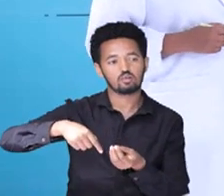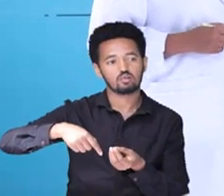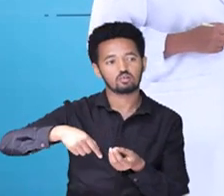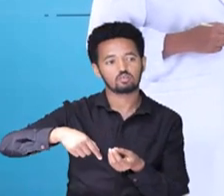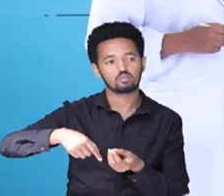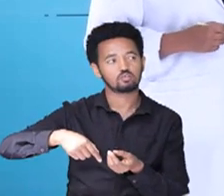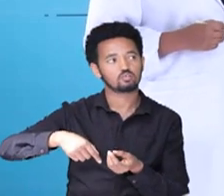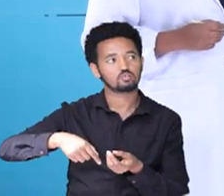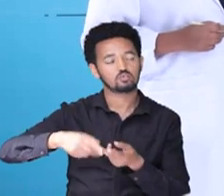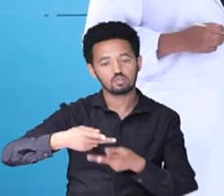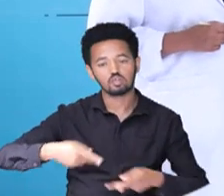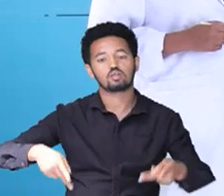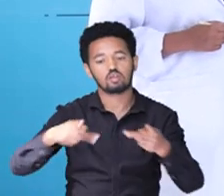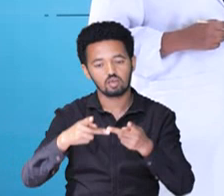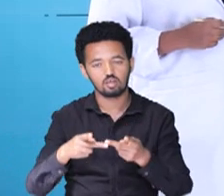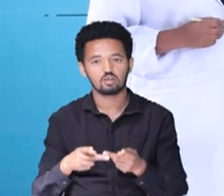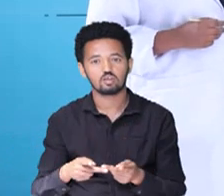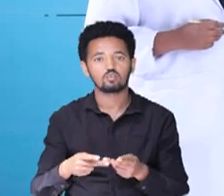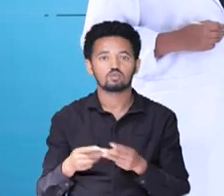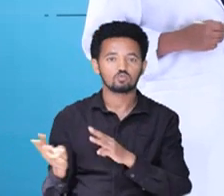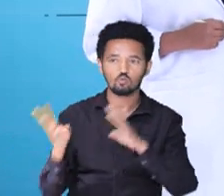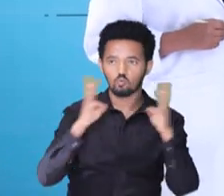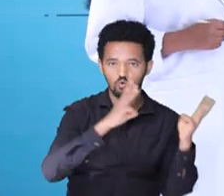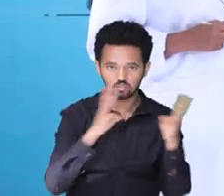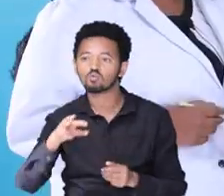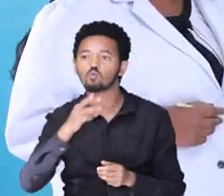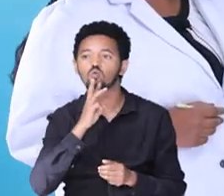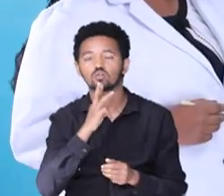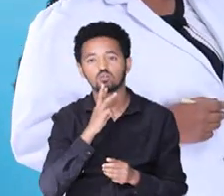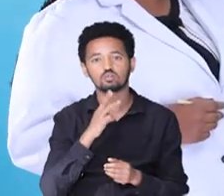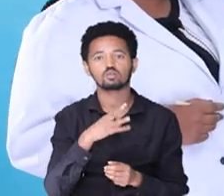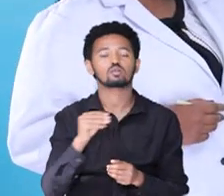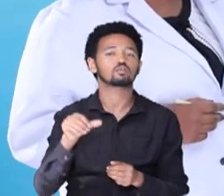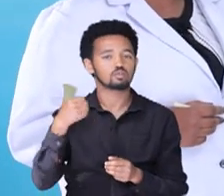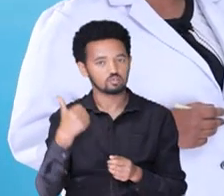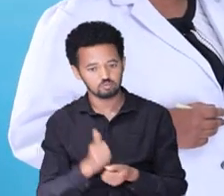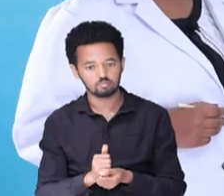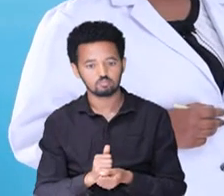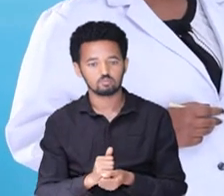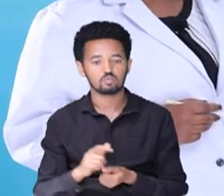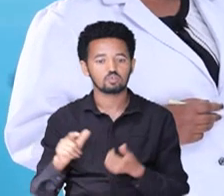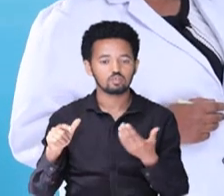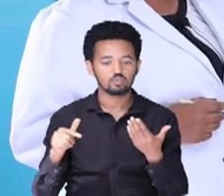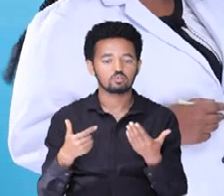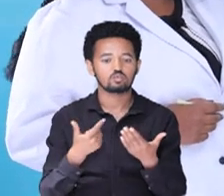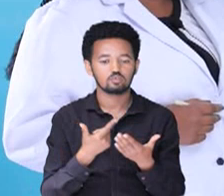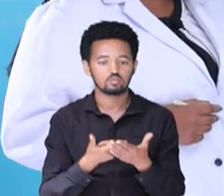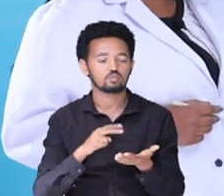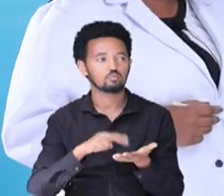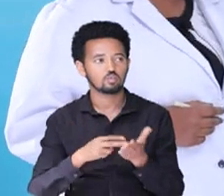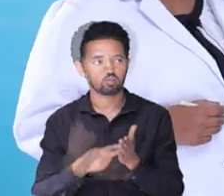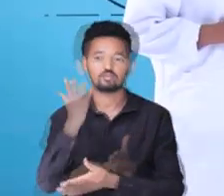agents, like from winds, running water, and so on. And reforestation is